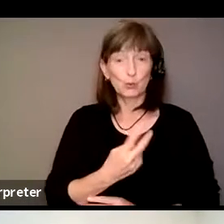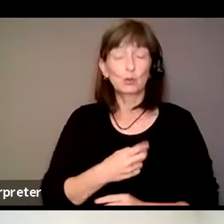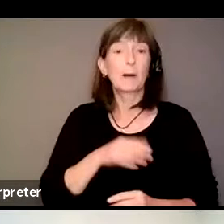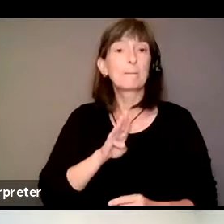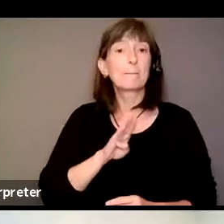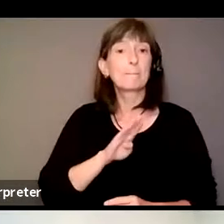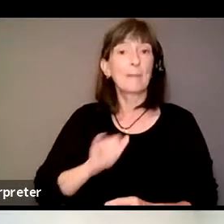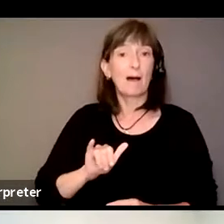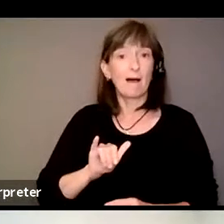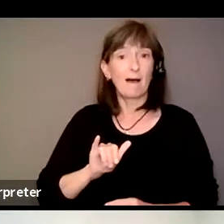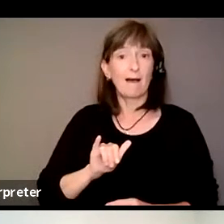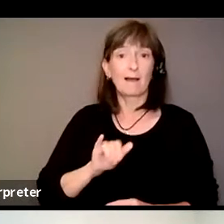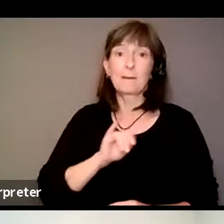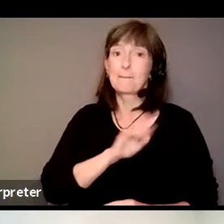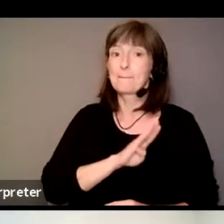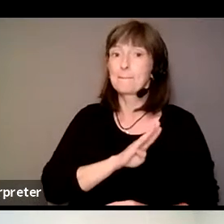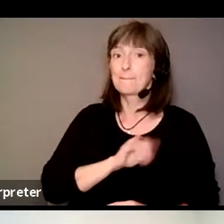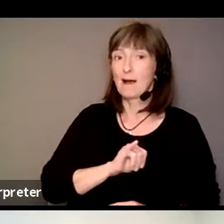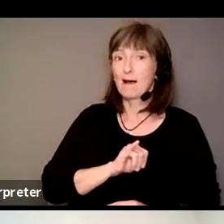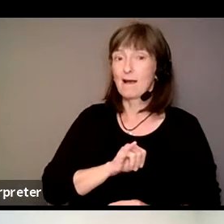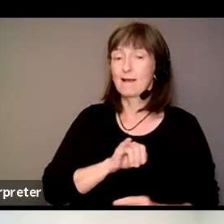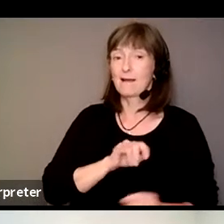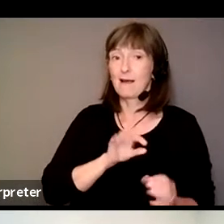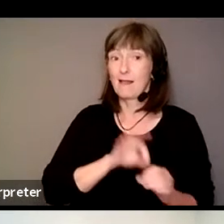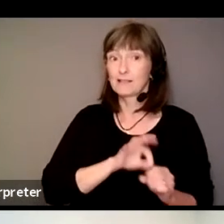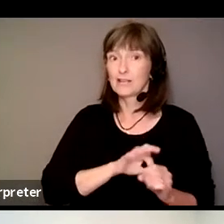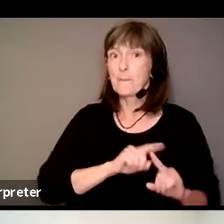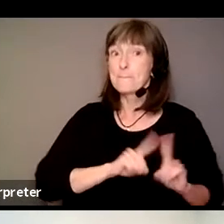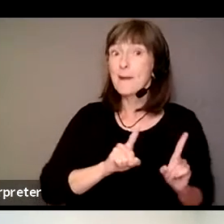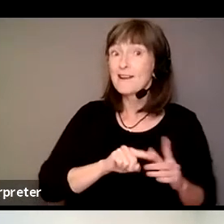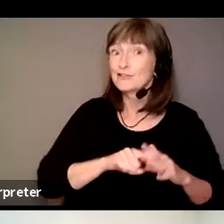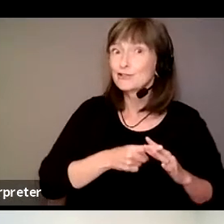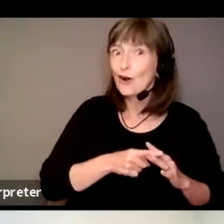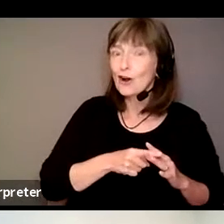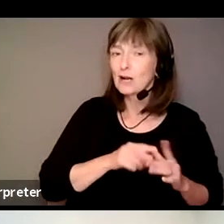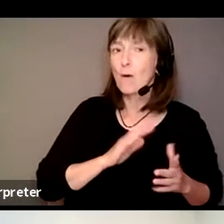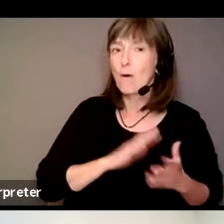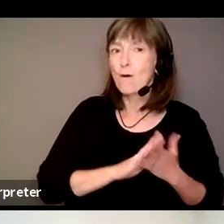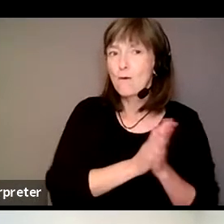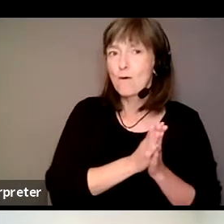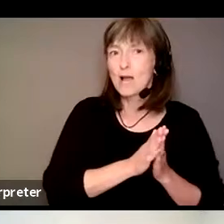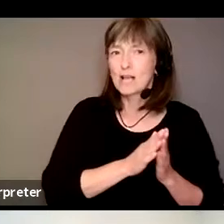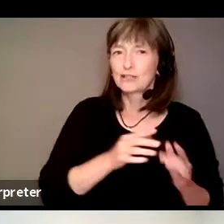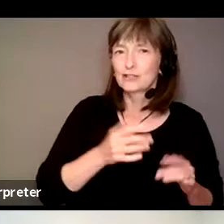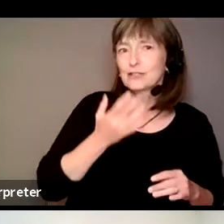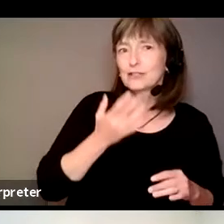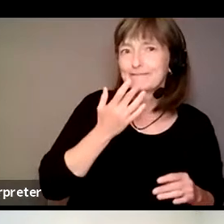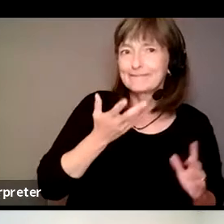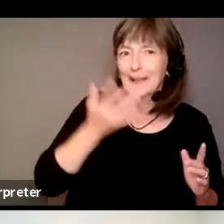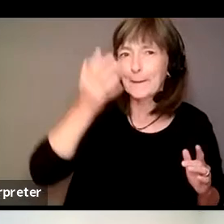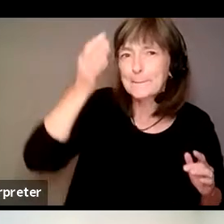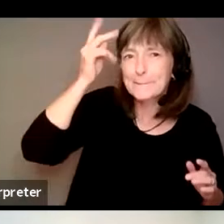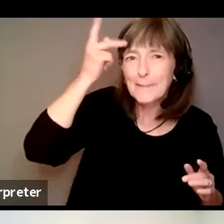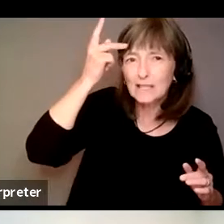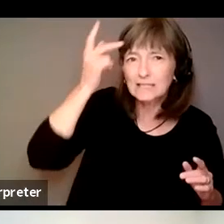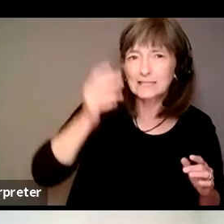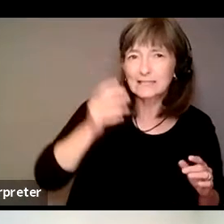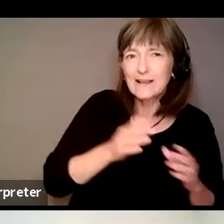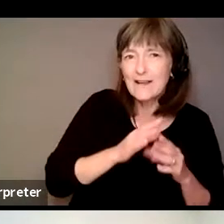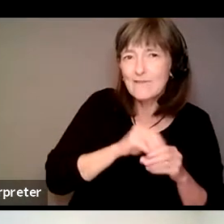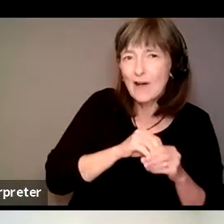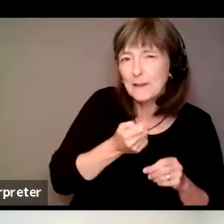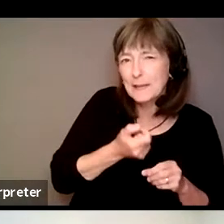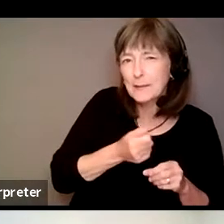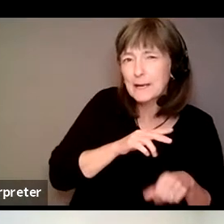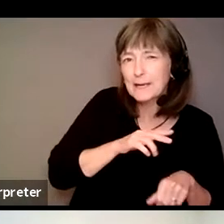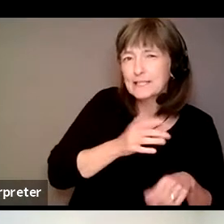by-elections, but got such a taste for politics. You know, when that general election came around, I was just, I'm doing